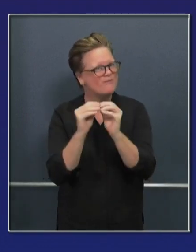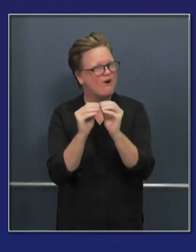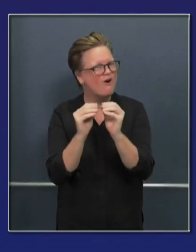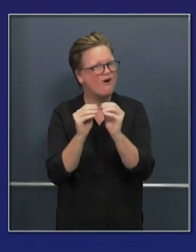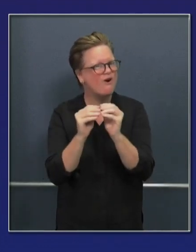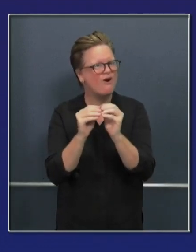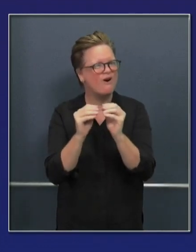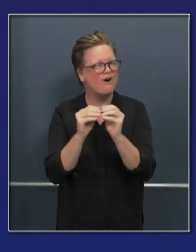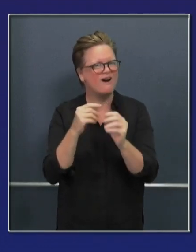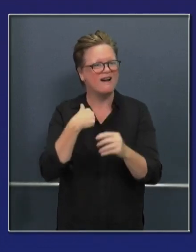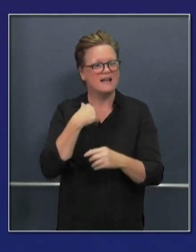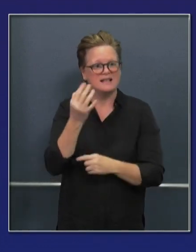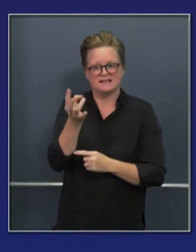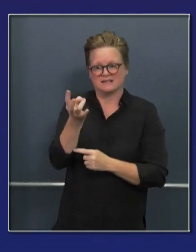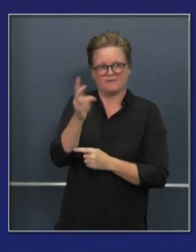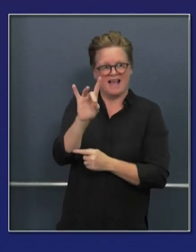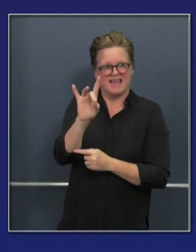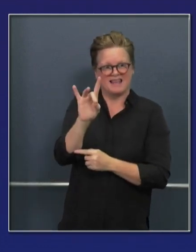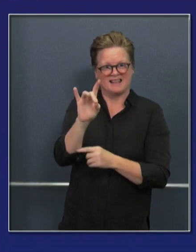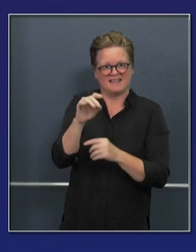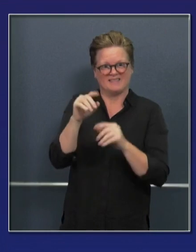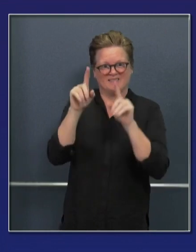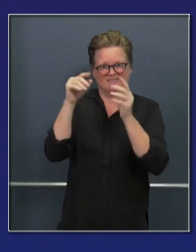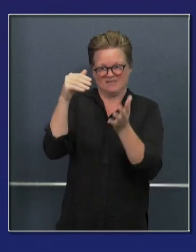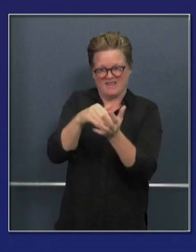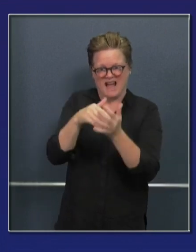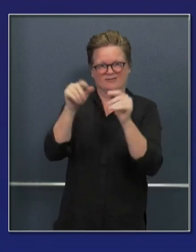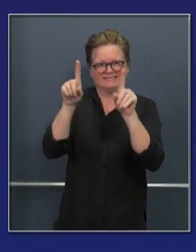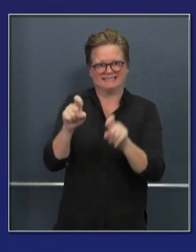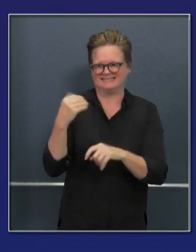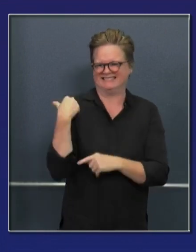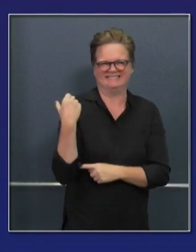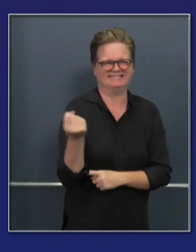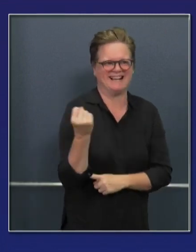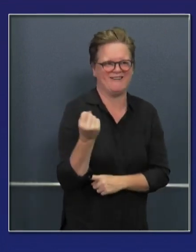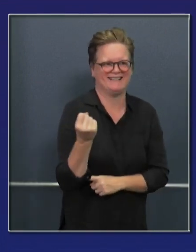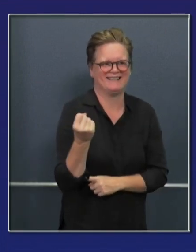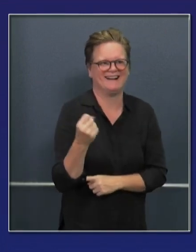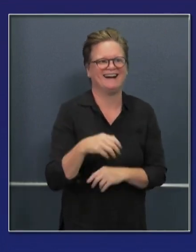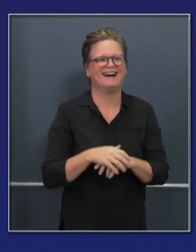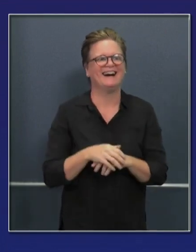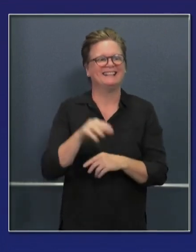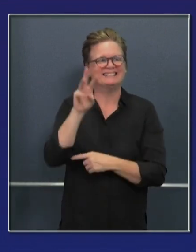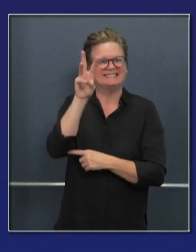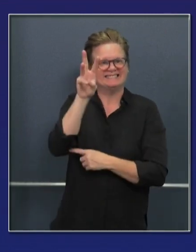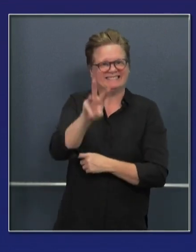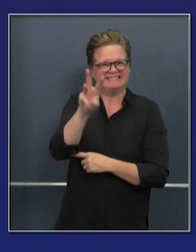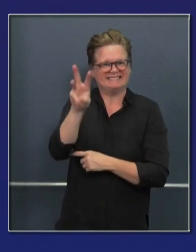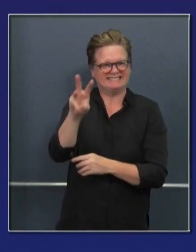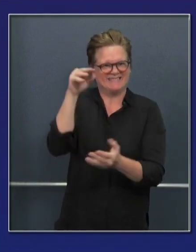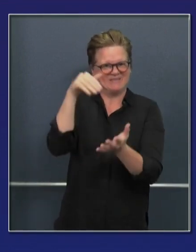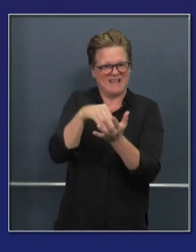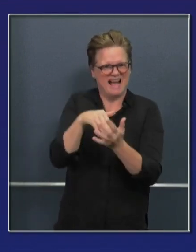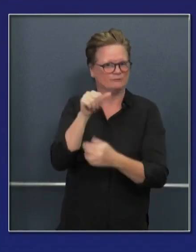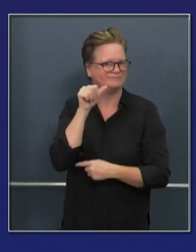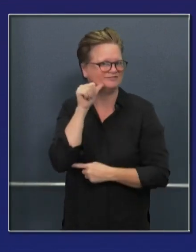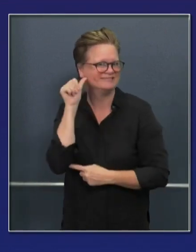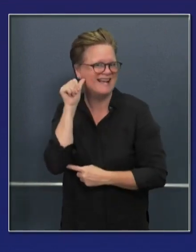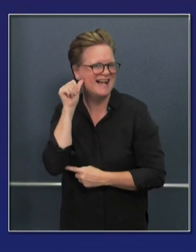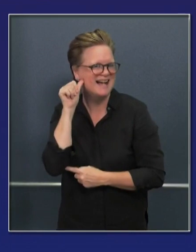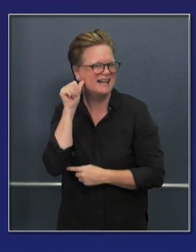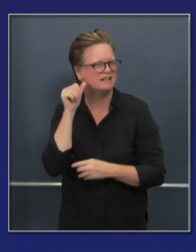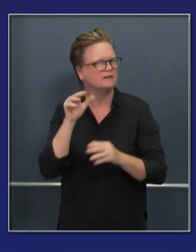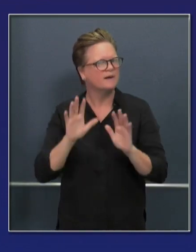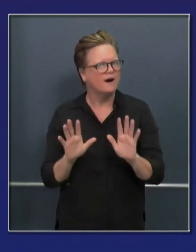over 66,000 yesterday. We're getting very close to our goal, which was a goal for the end of the month. We're getting there a little bit earlier of